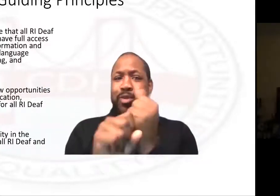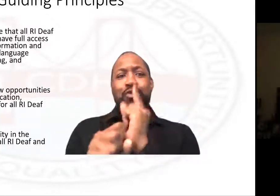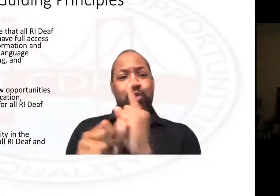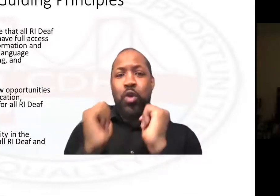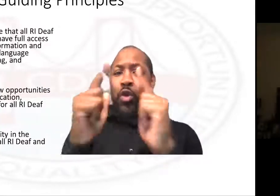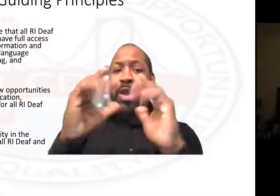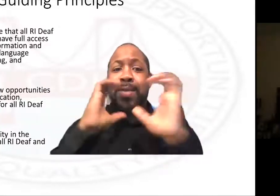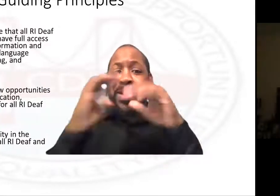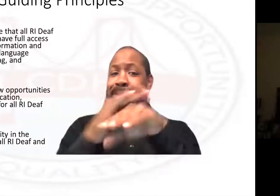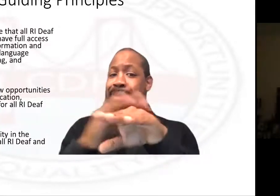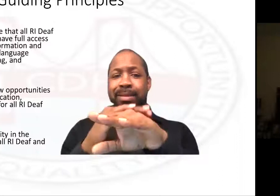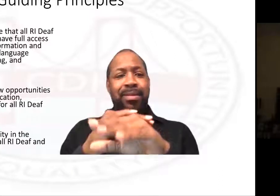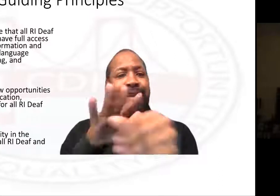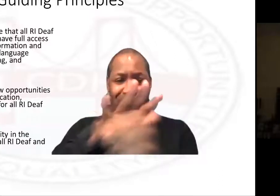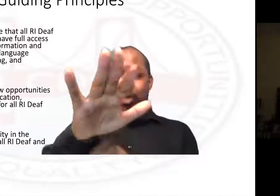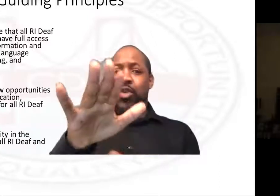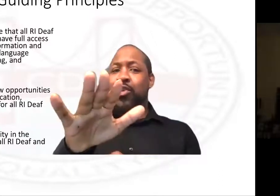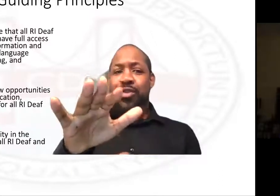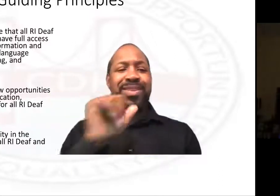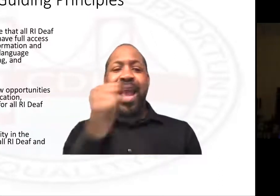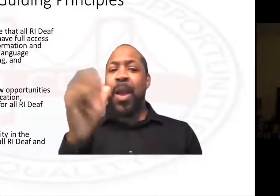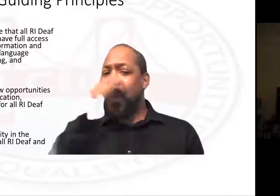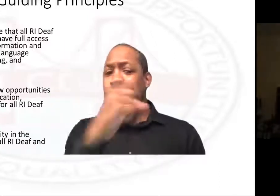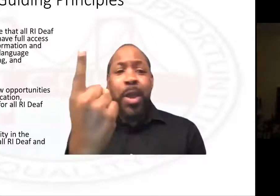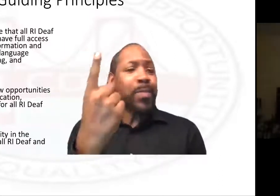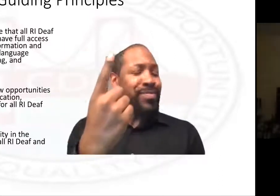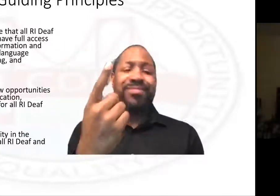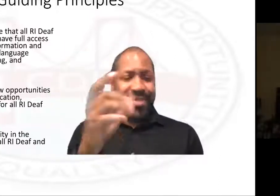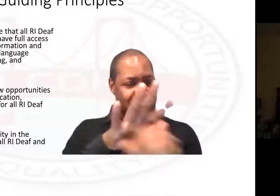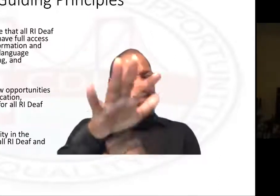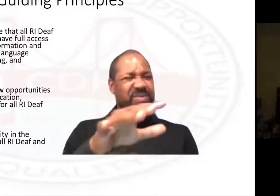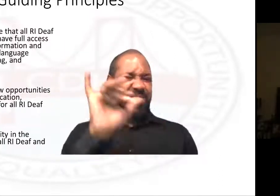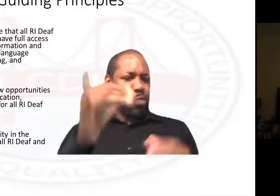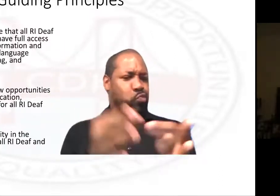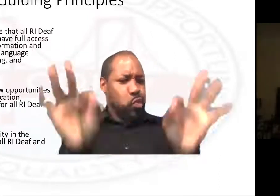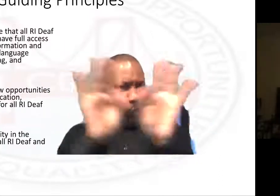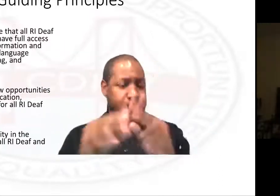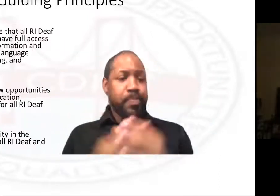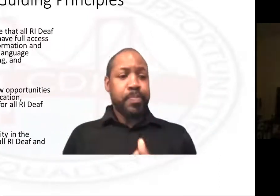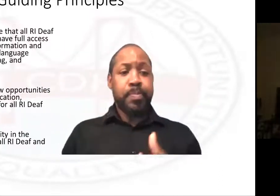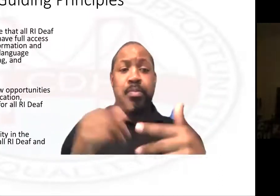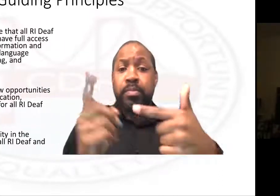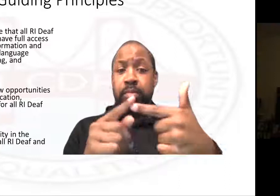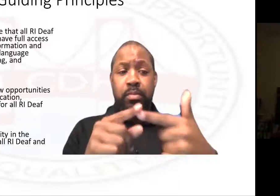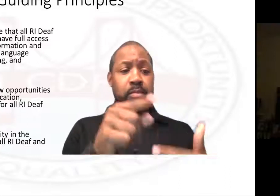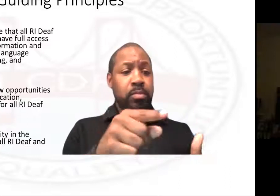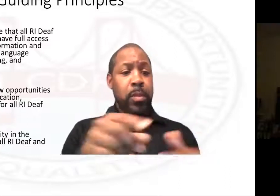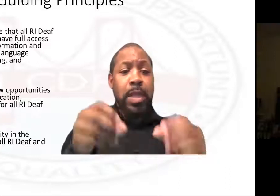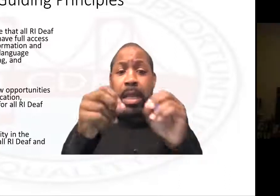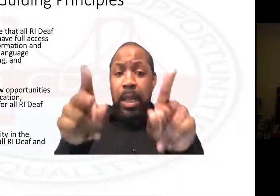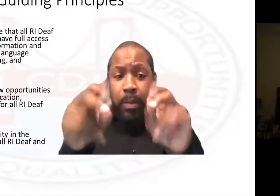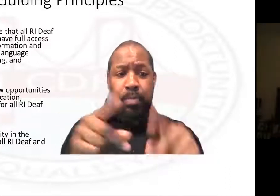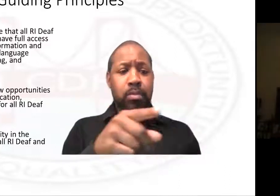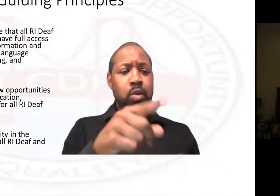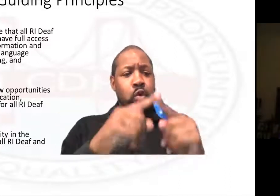we don't want to exclude anyone. We want to include everyone. We want to make sure that everyone's needs are met. So we want to make sure that there's